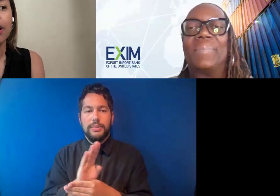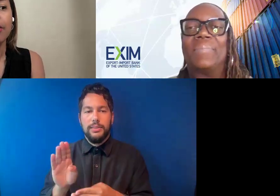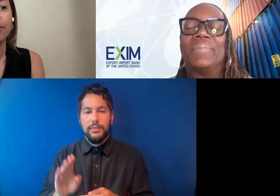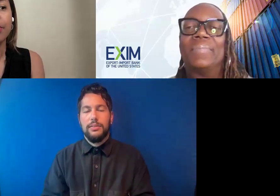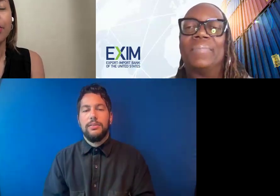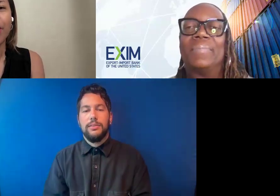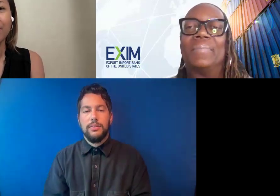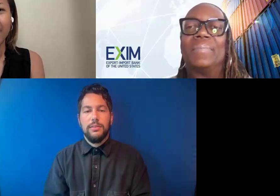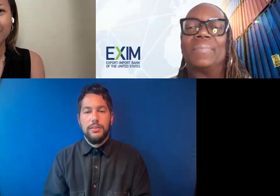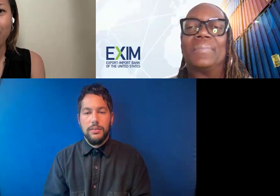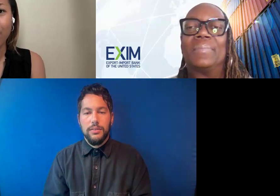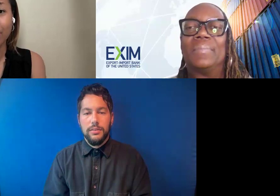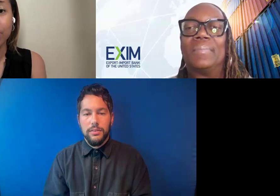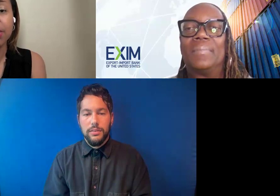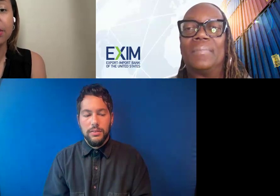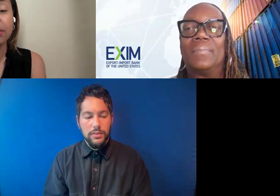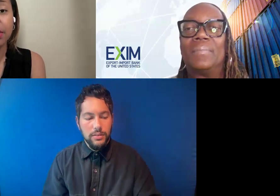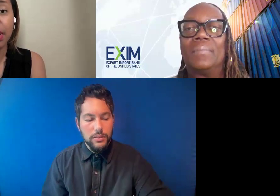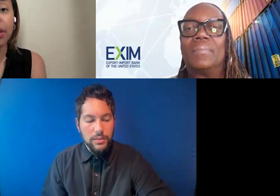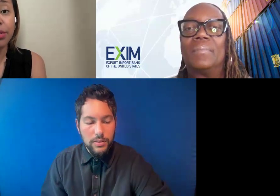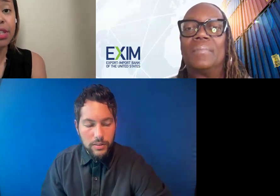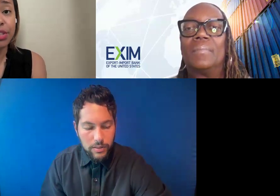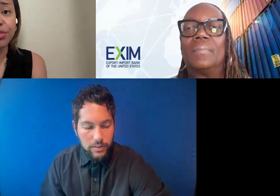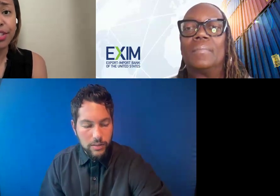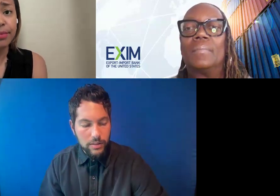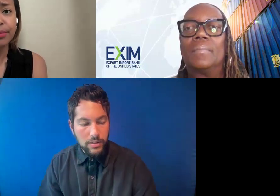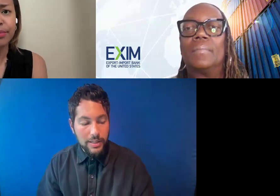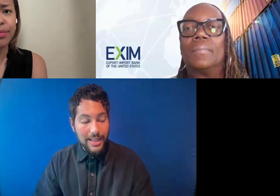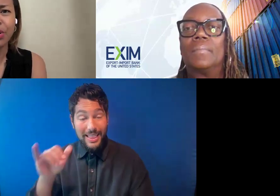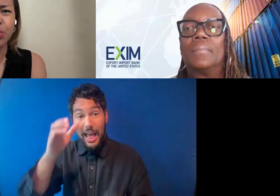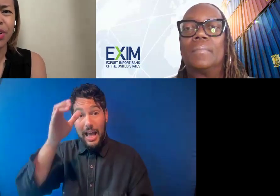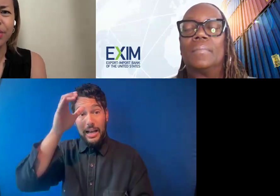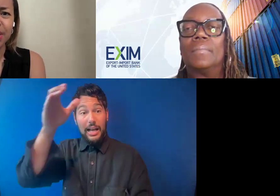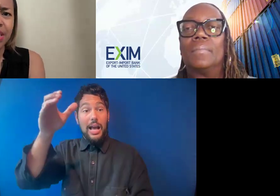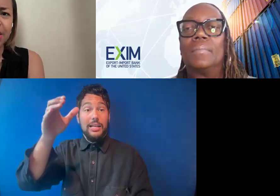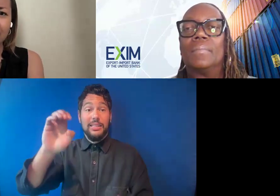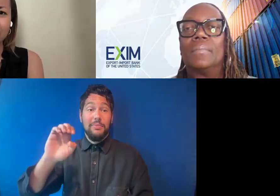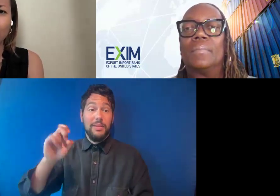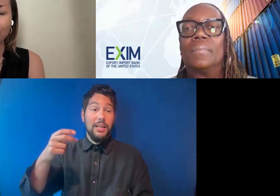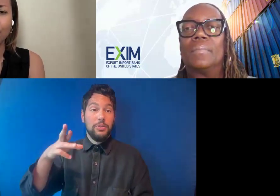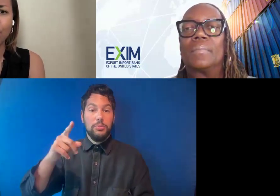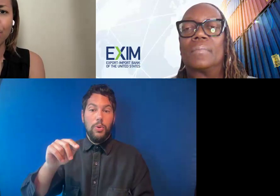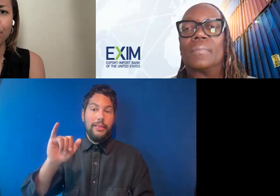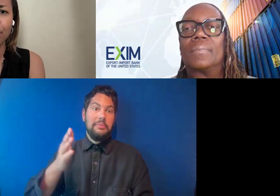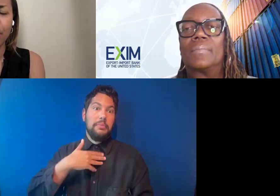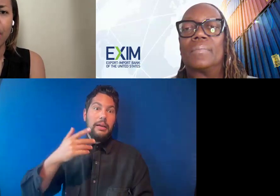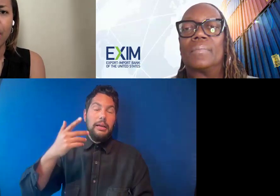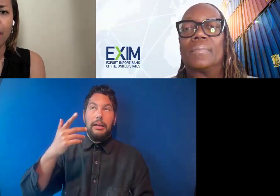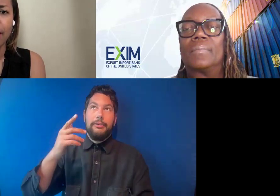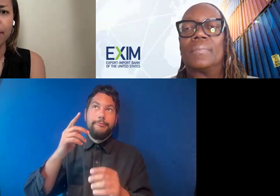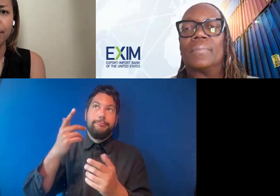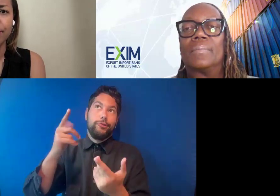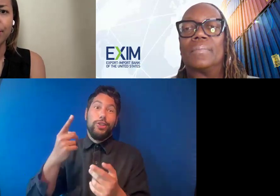So the thought of exporting was literally a dream. It's one of those things that's on